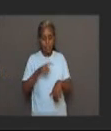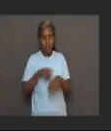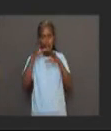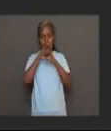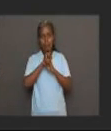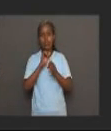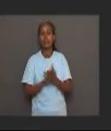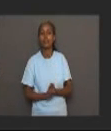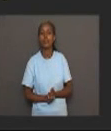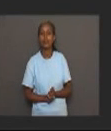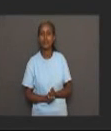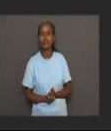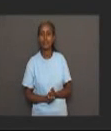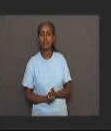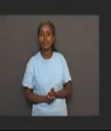Time's up.